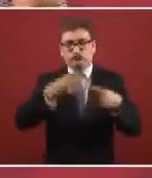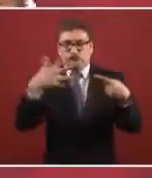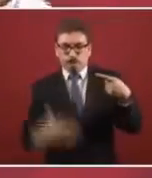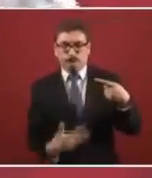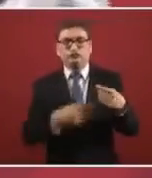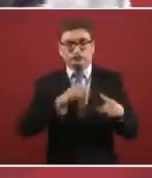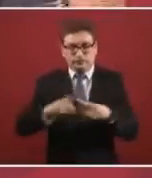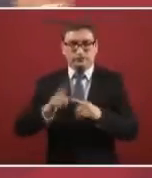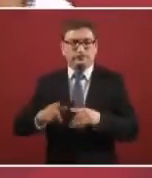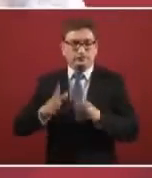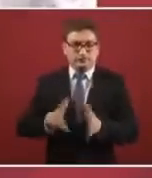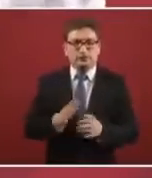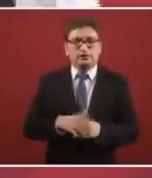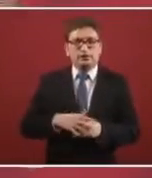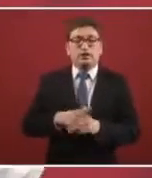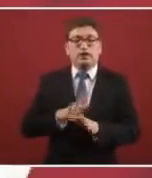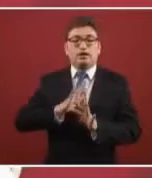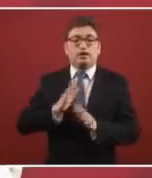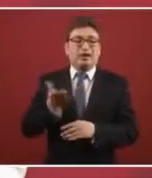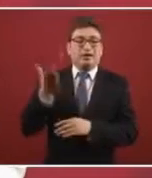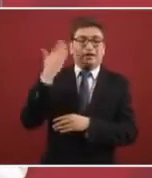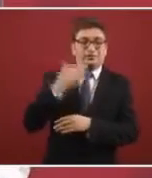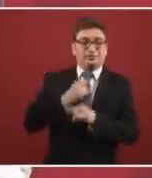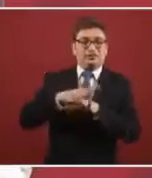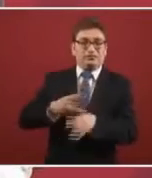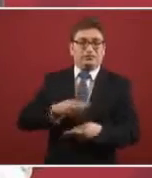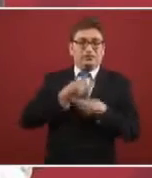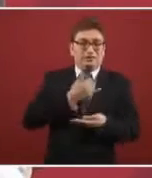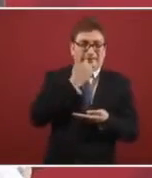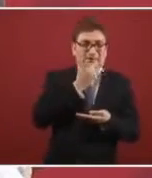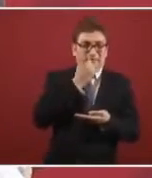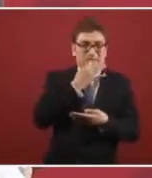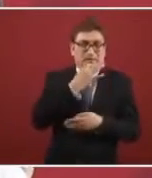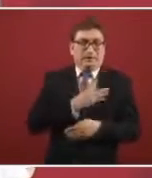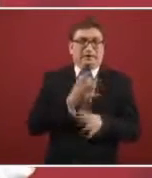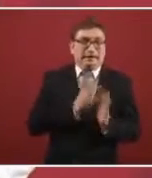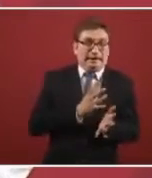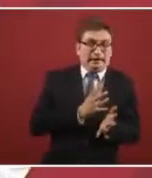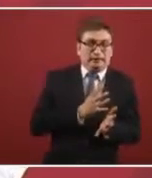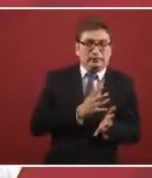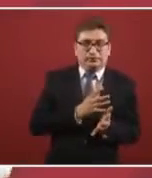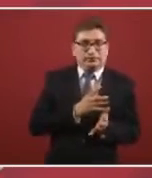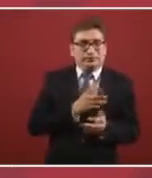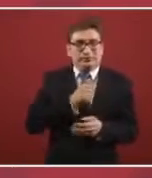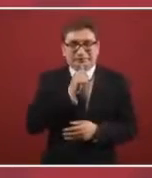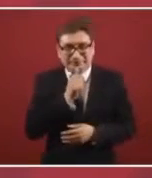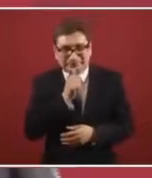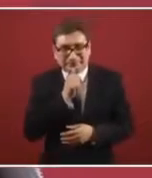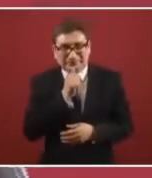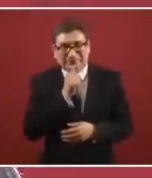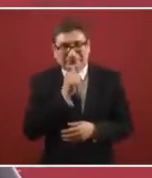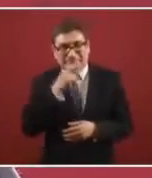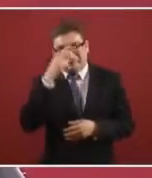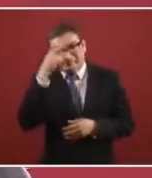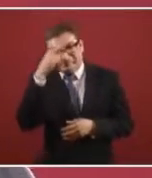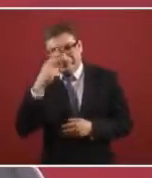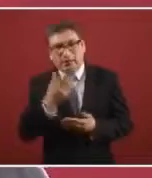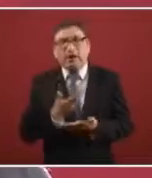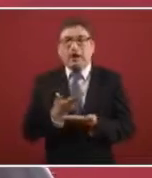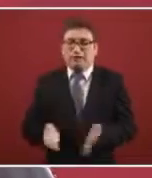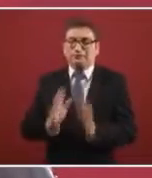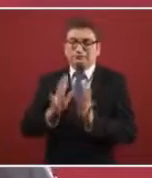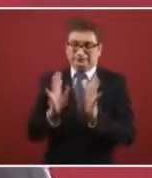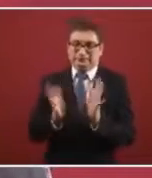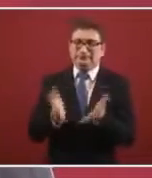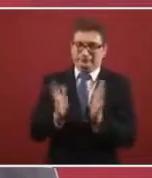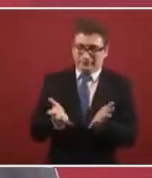now, last cometí el time, error, me informaron they informed de me que ya that, se habían aprobado, that they had approved it, pero no, but then it wasn't true. ahora sí, But now